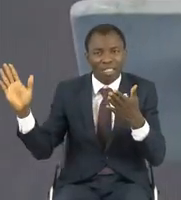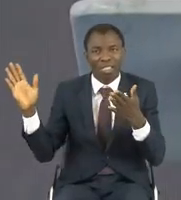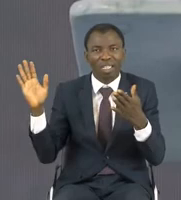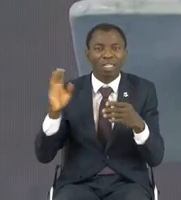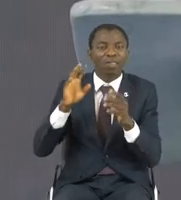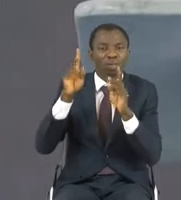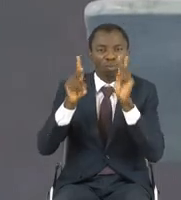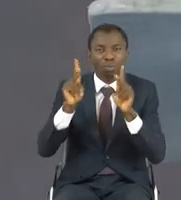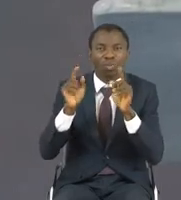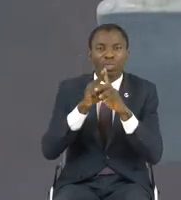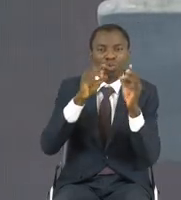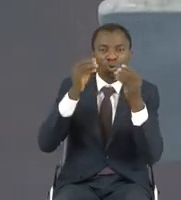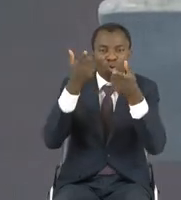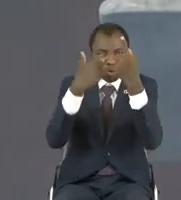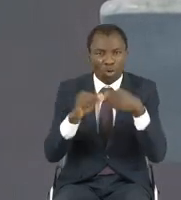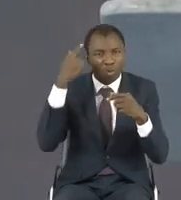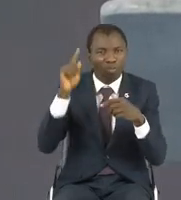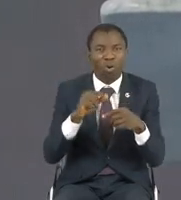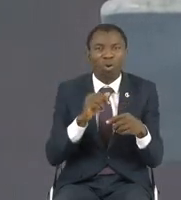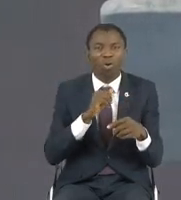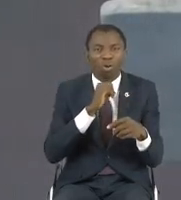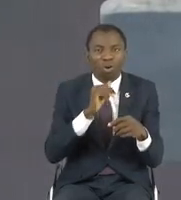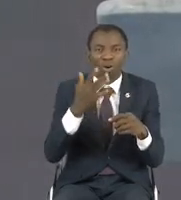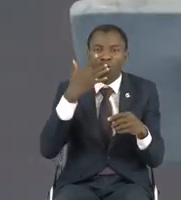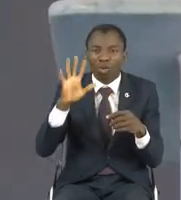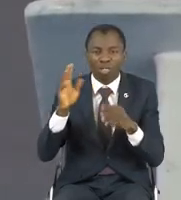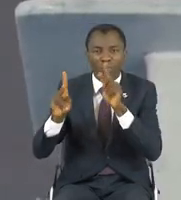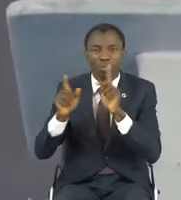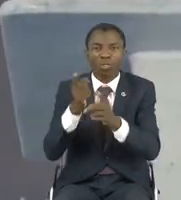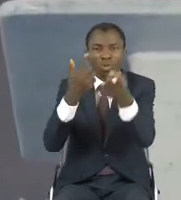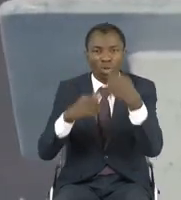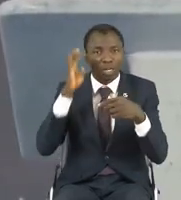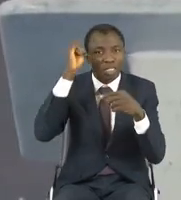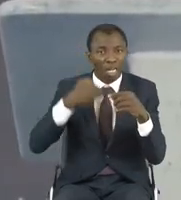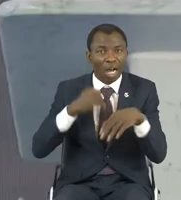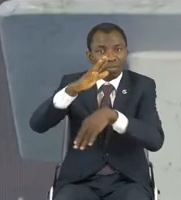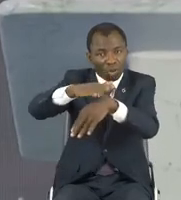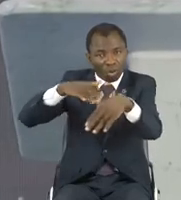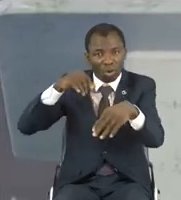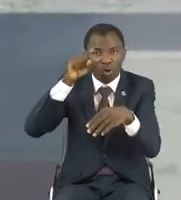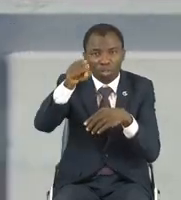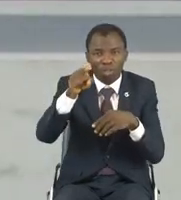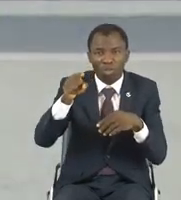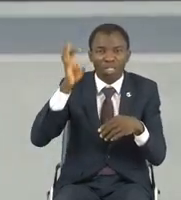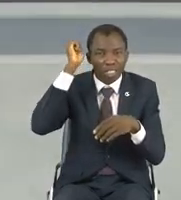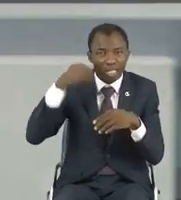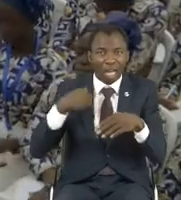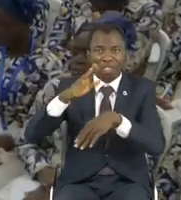for unfortunate people to come, he has called you. Amen. I said he has called